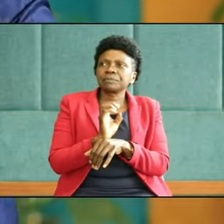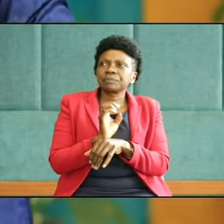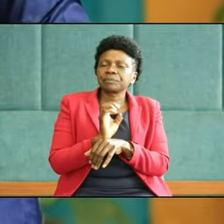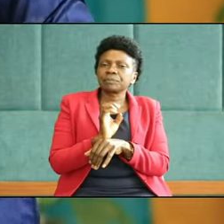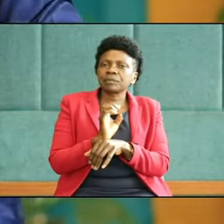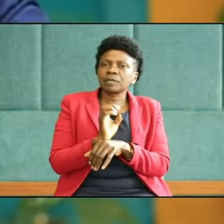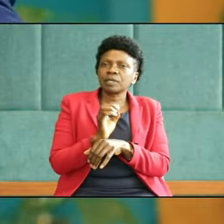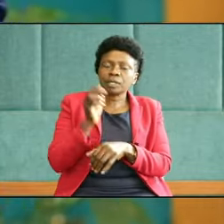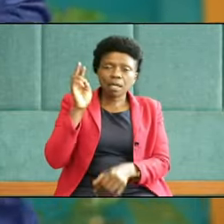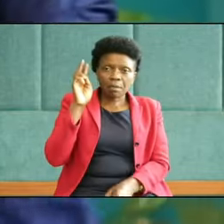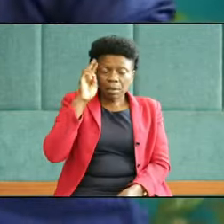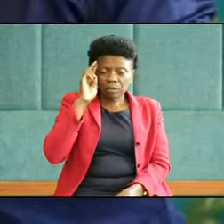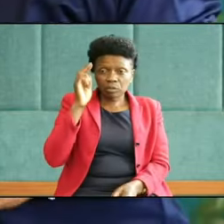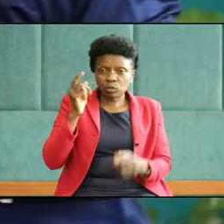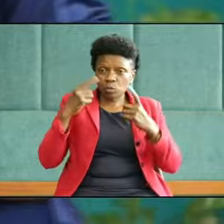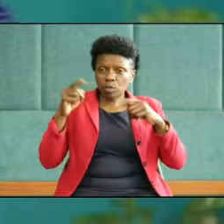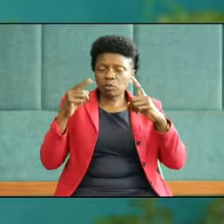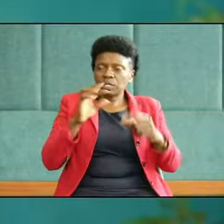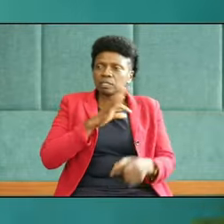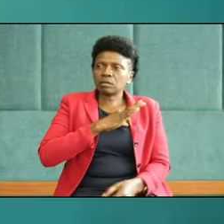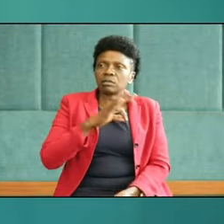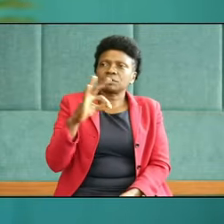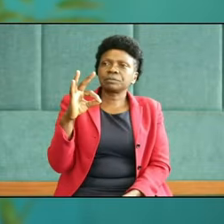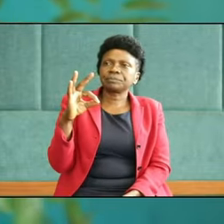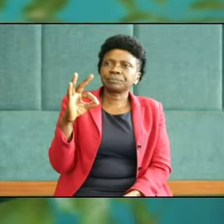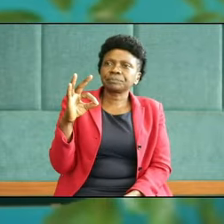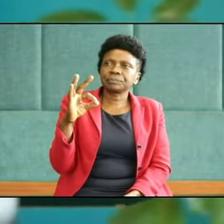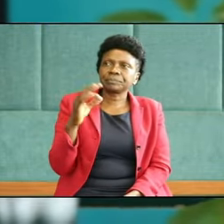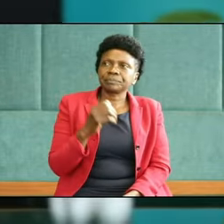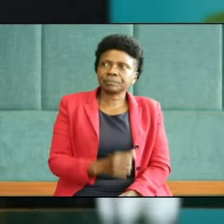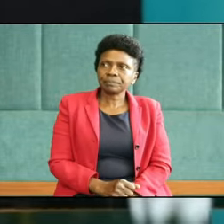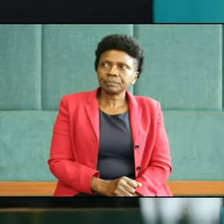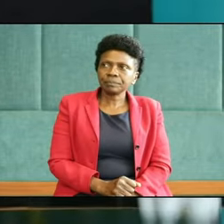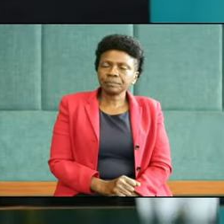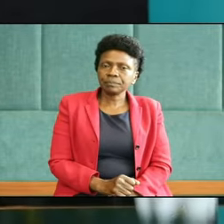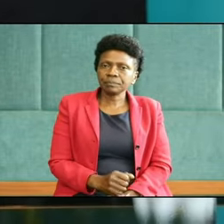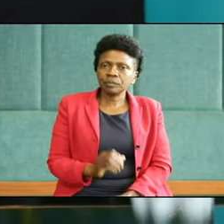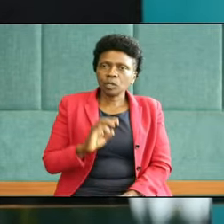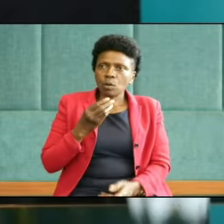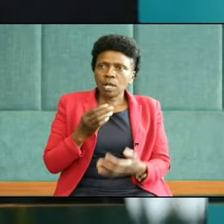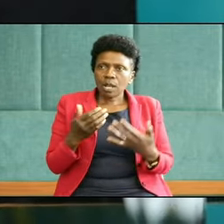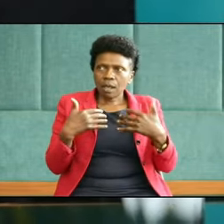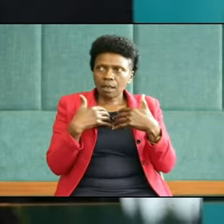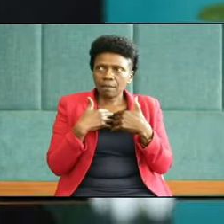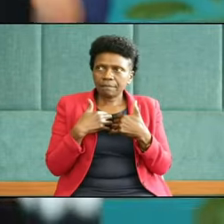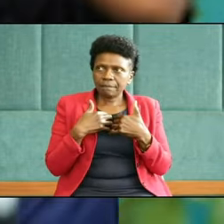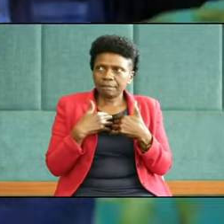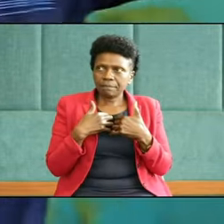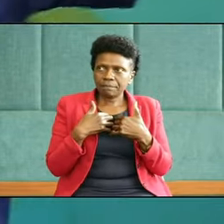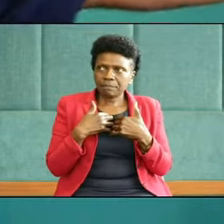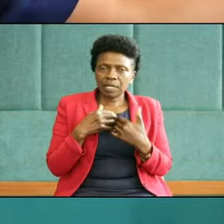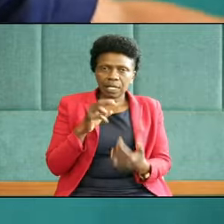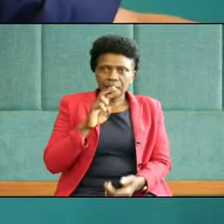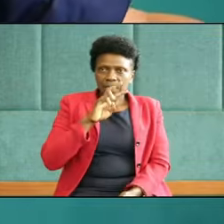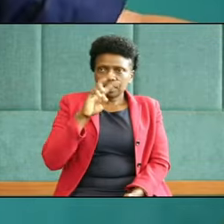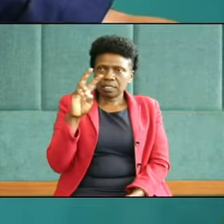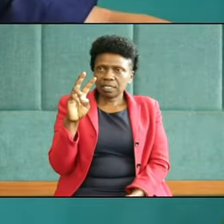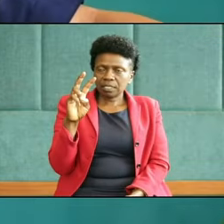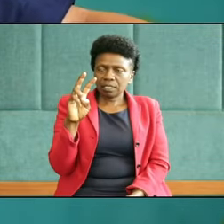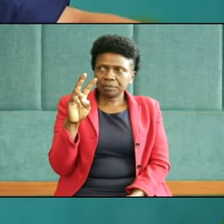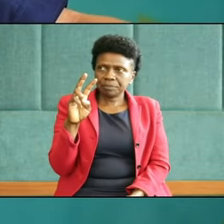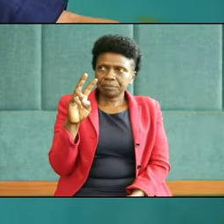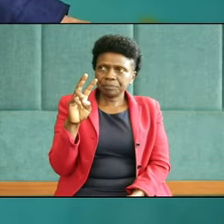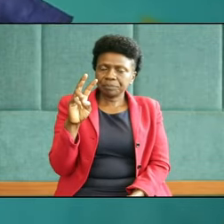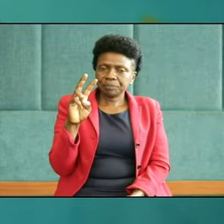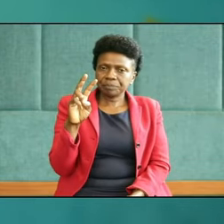far. Listen. Look at this army. Look at this army.